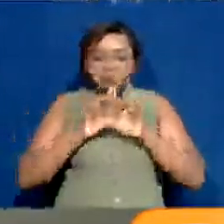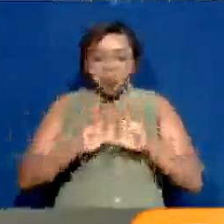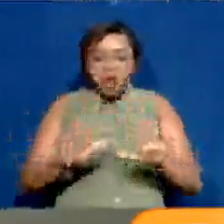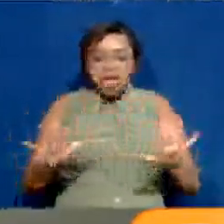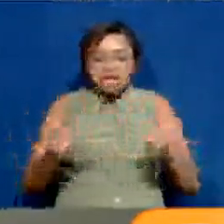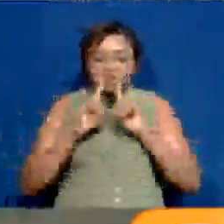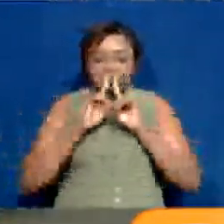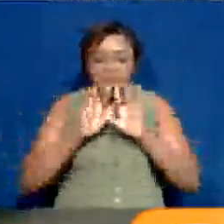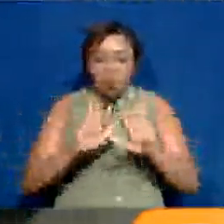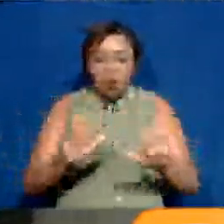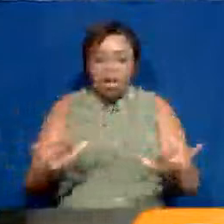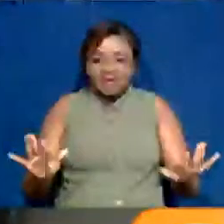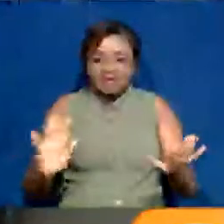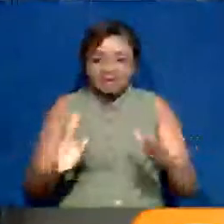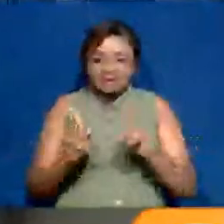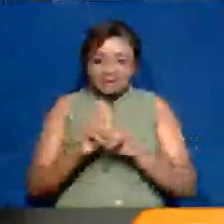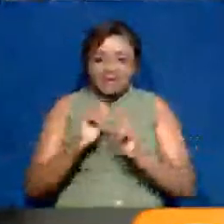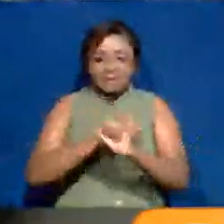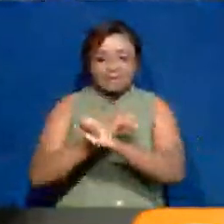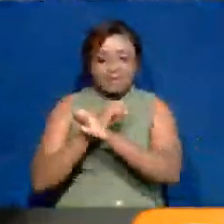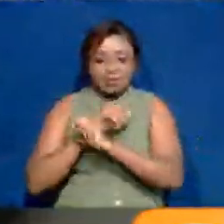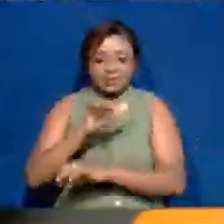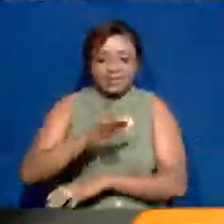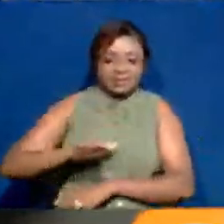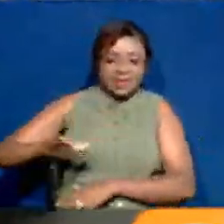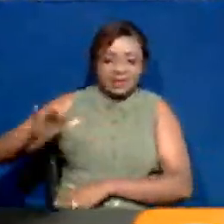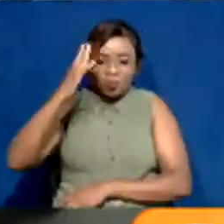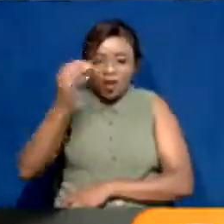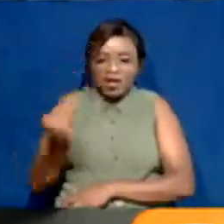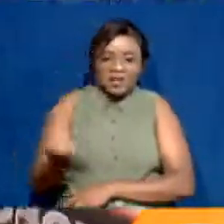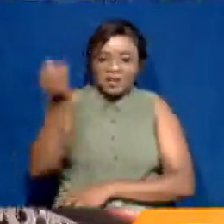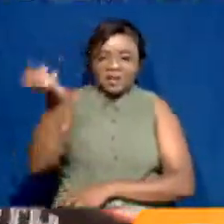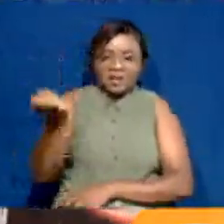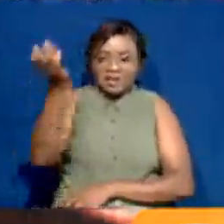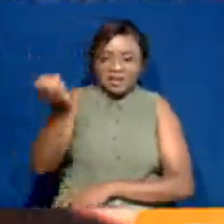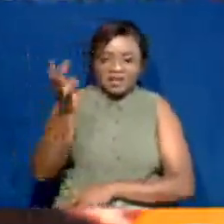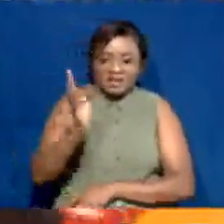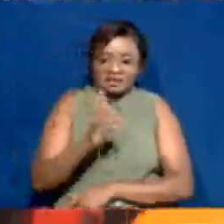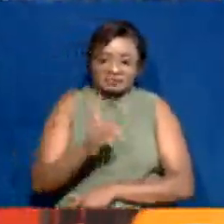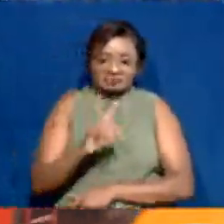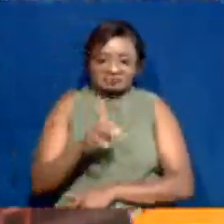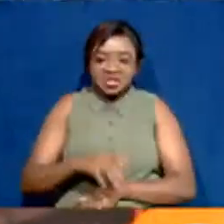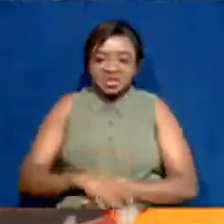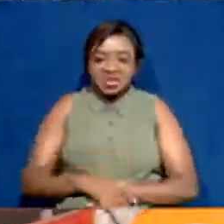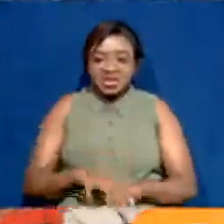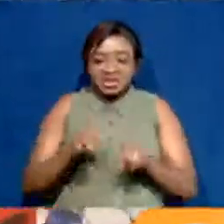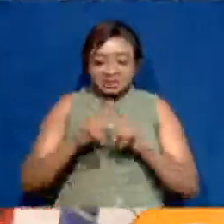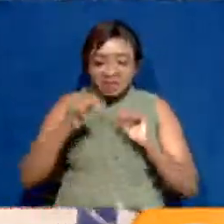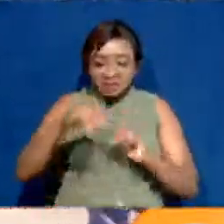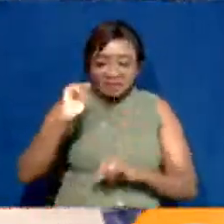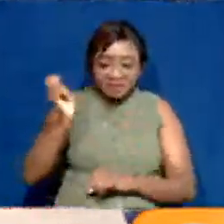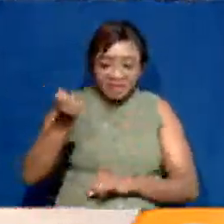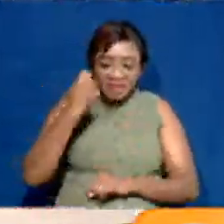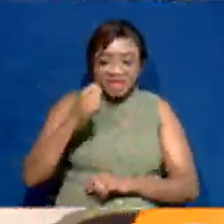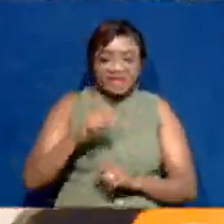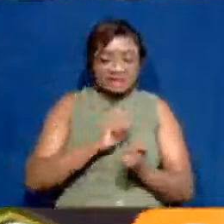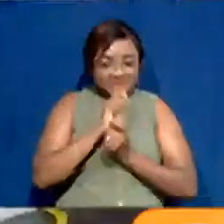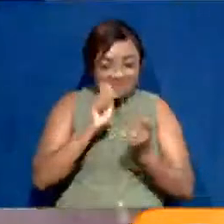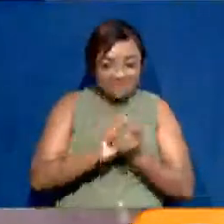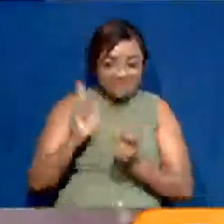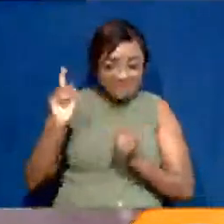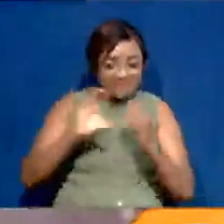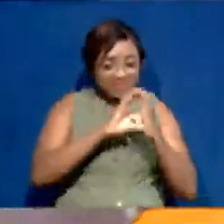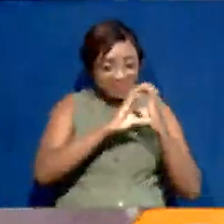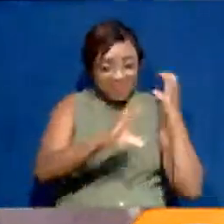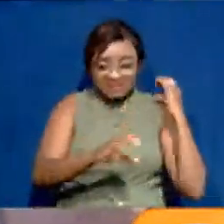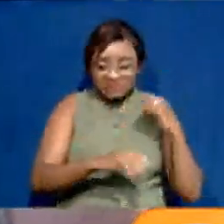also kinder to the environment due to their low carbon emissions. In Kenya, the transport sector, particularly road transportation,